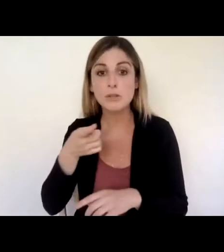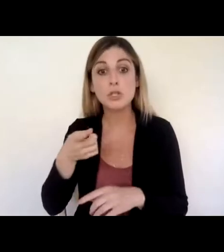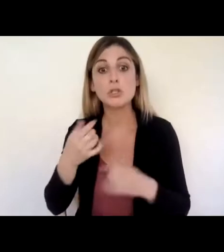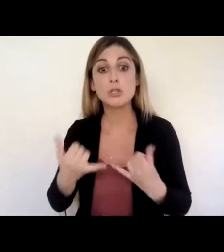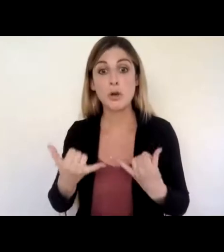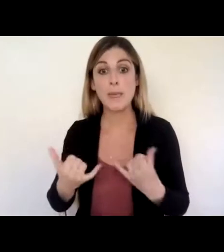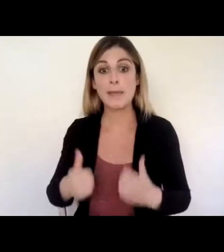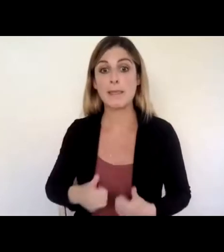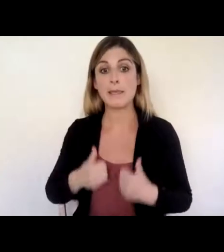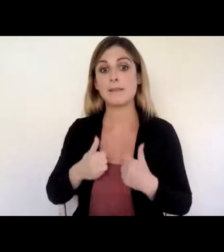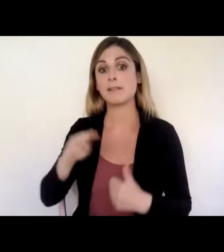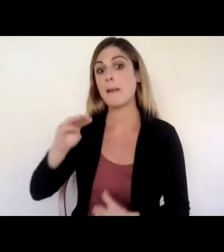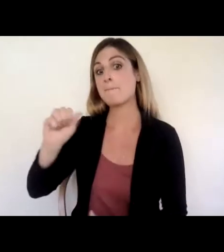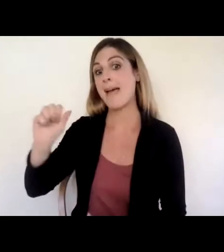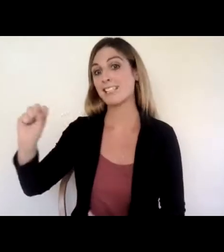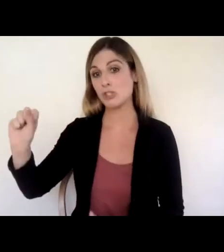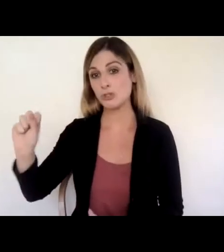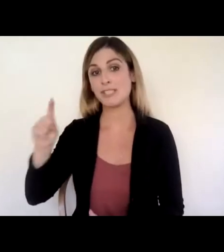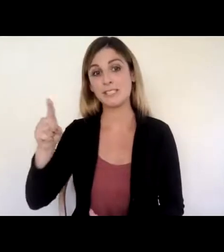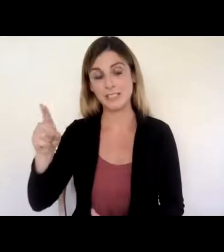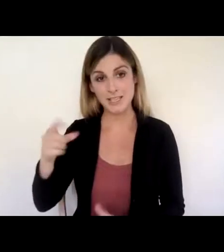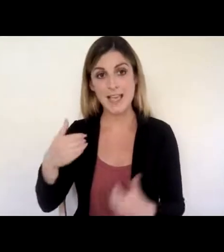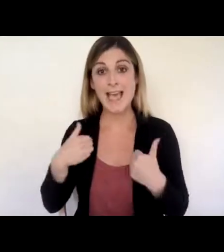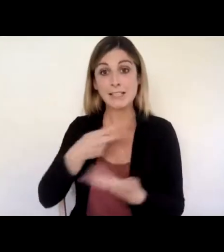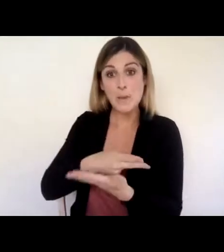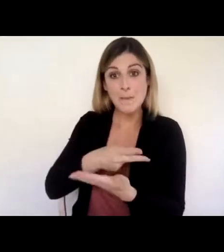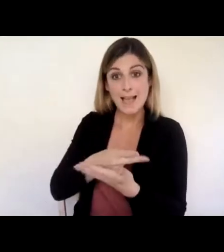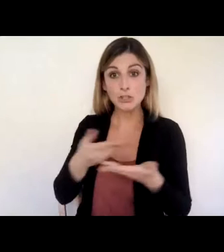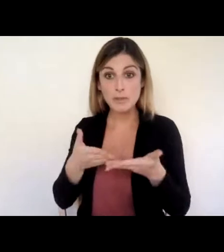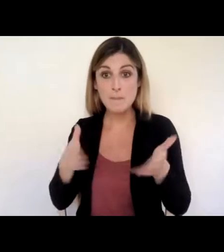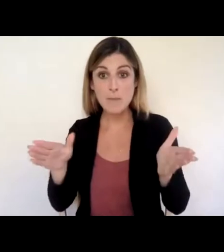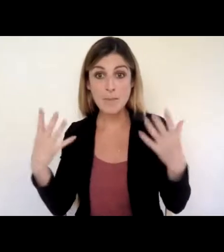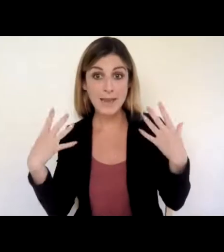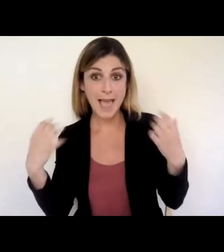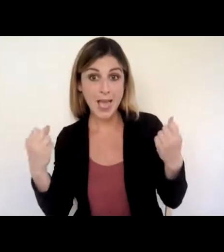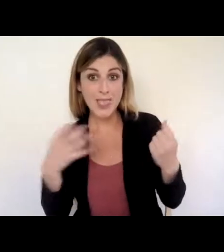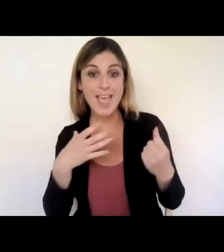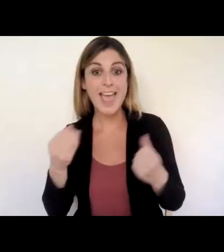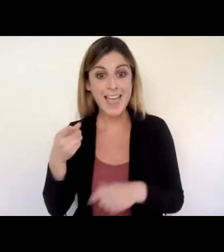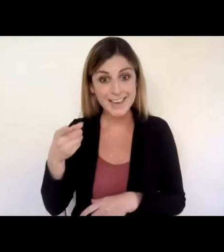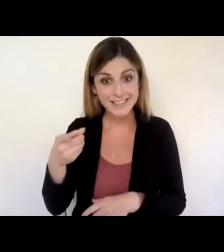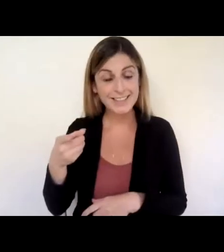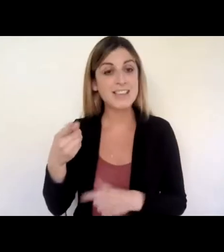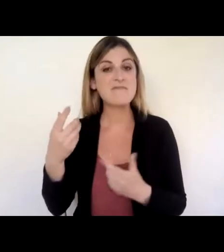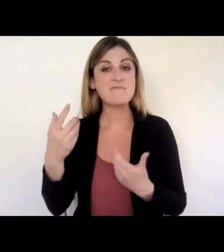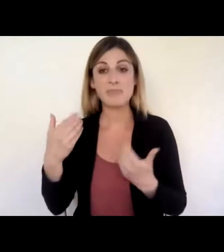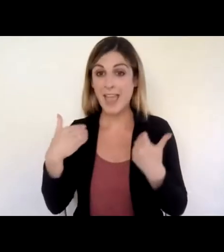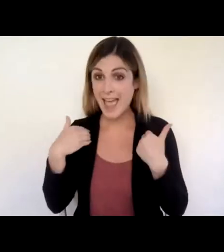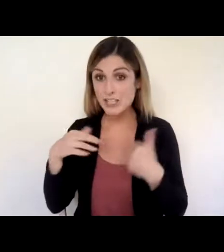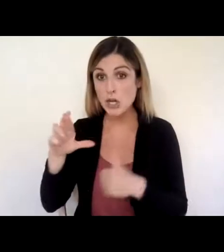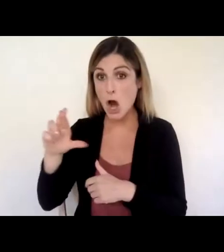in the Berkshires, and she has her master's in public health also, in addition to having her registered dietitian